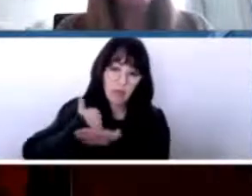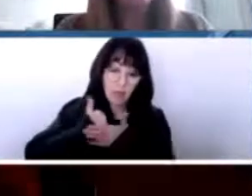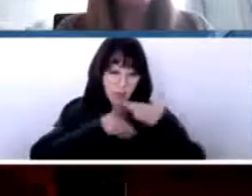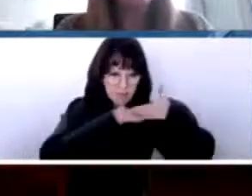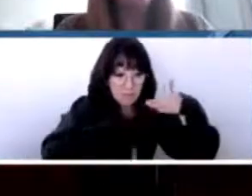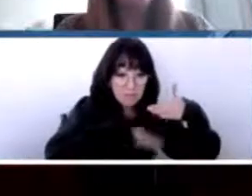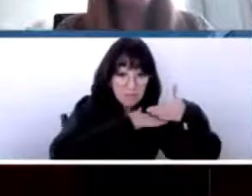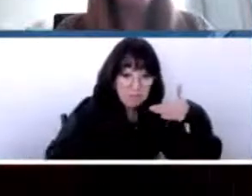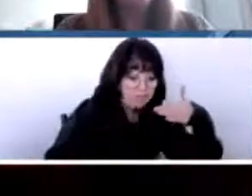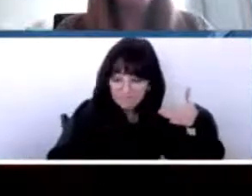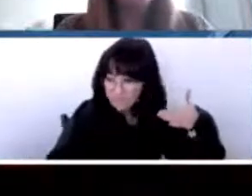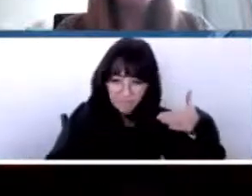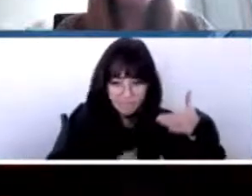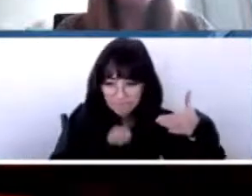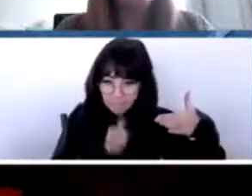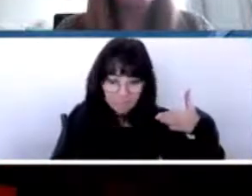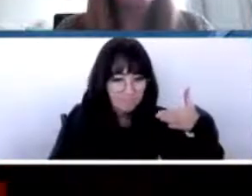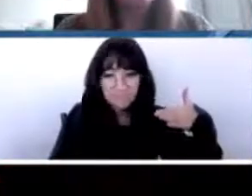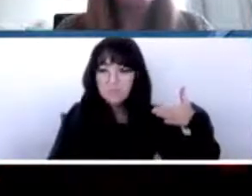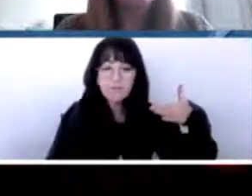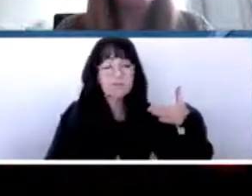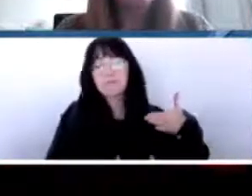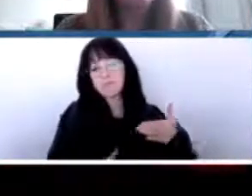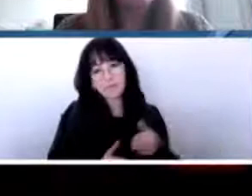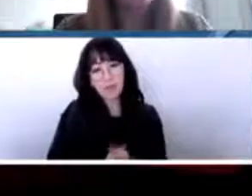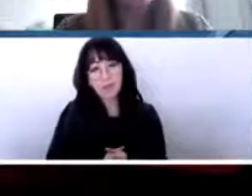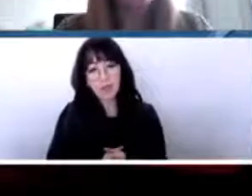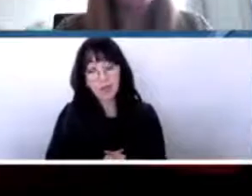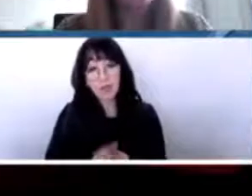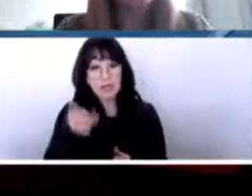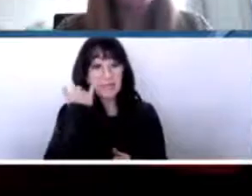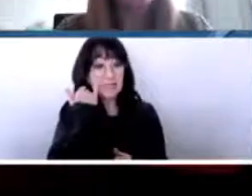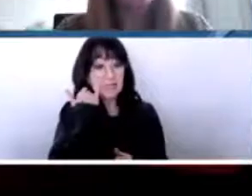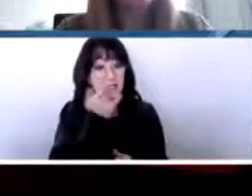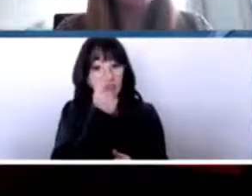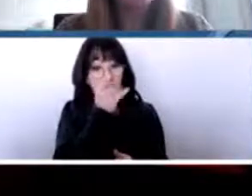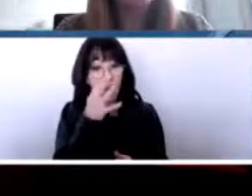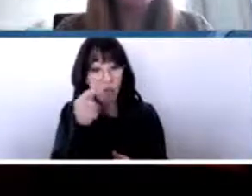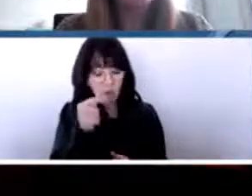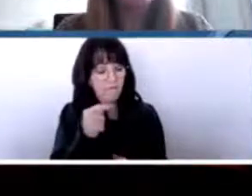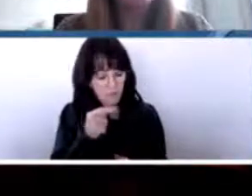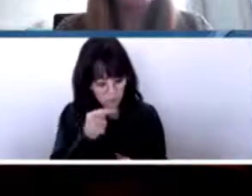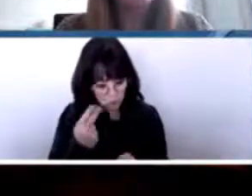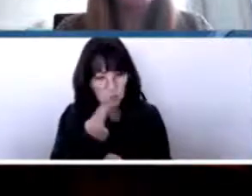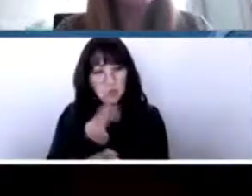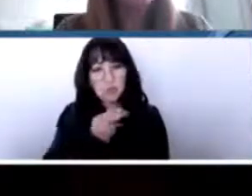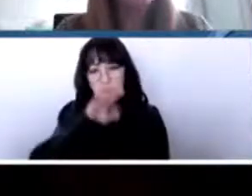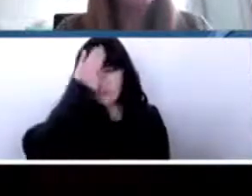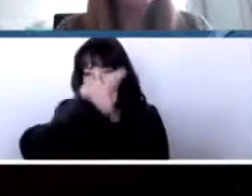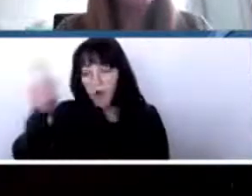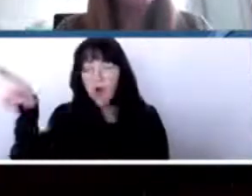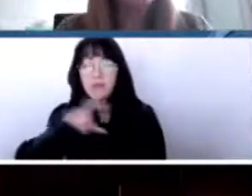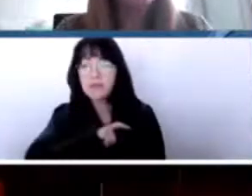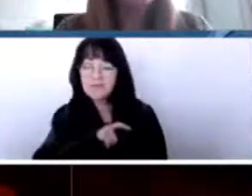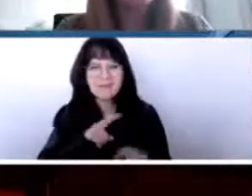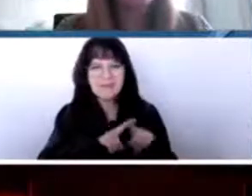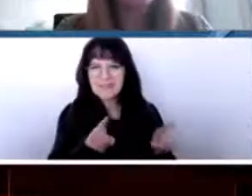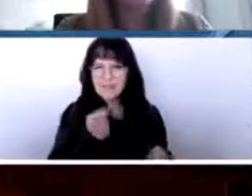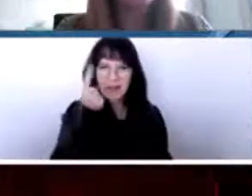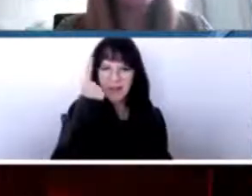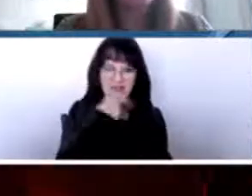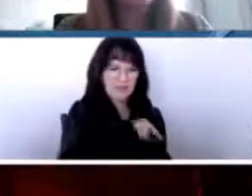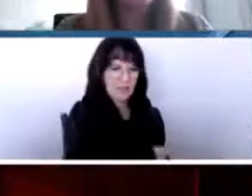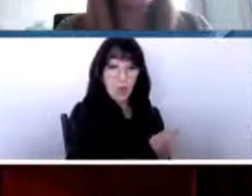our fire, police, and EMS partners? Absolutely, that foot's about it. But this system came in here so fast. Starts snow in the morning. It was out of here by